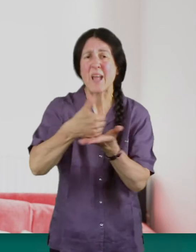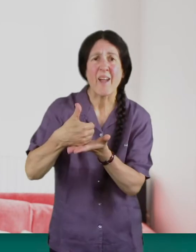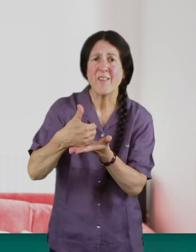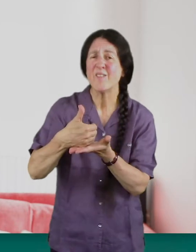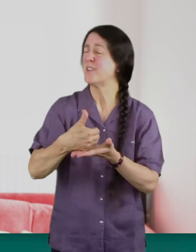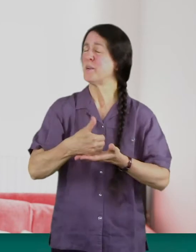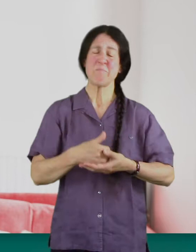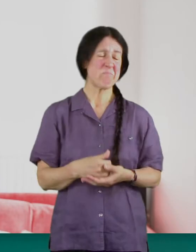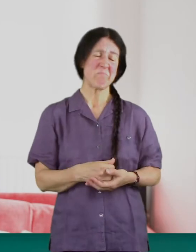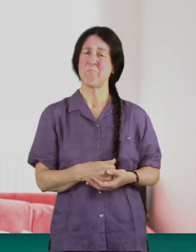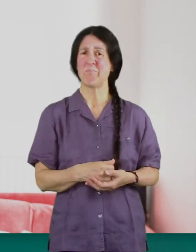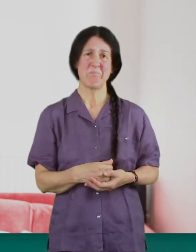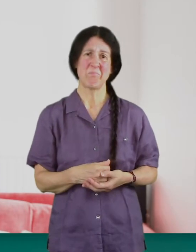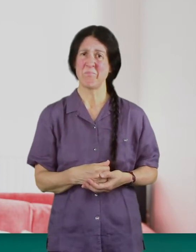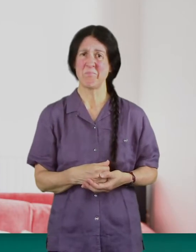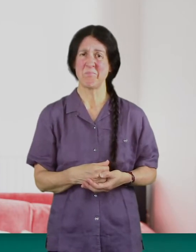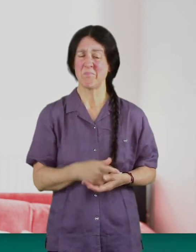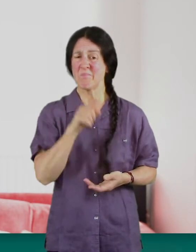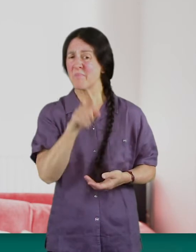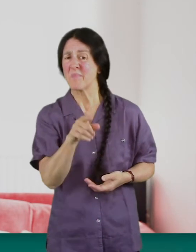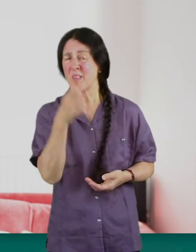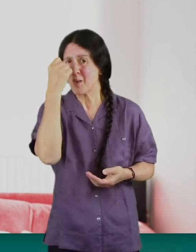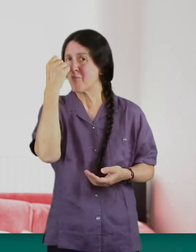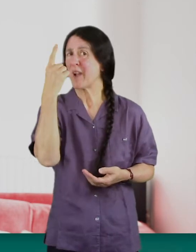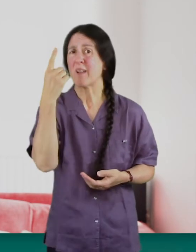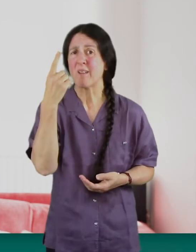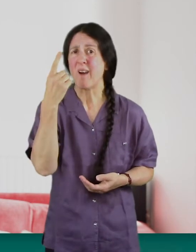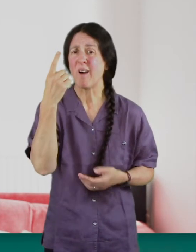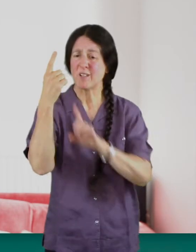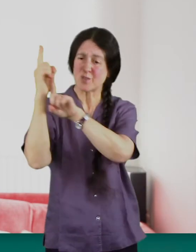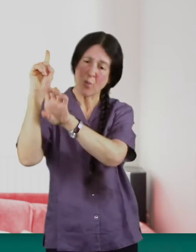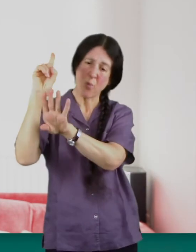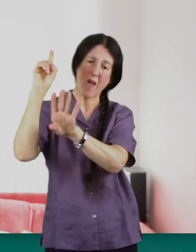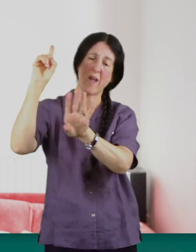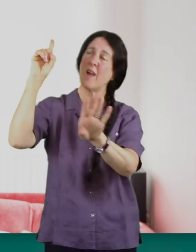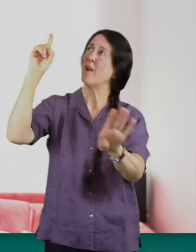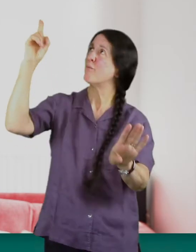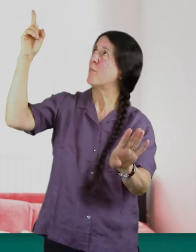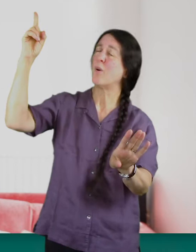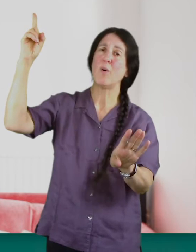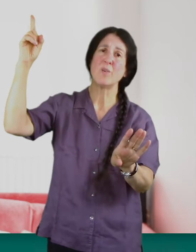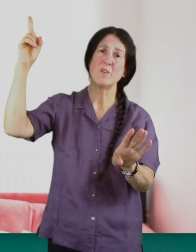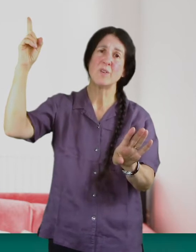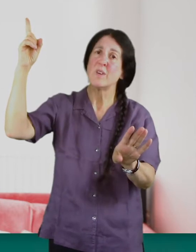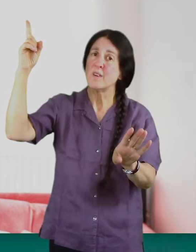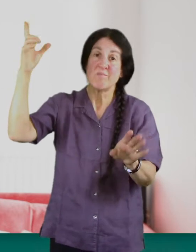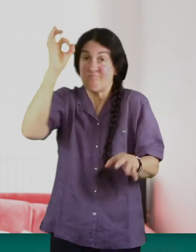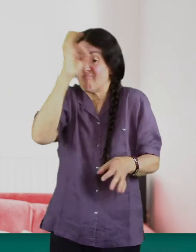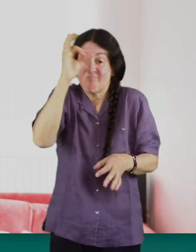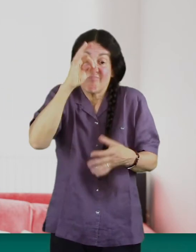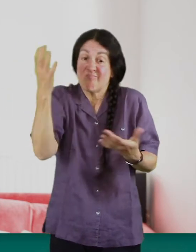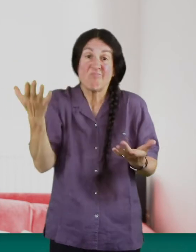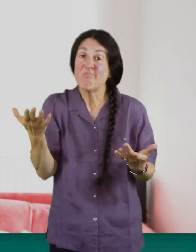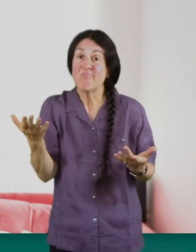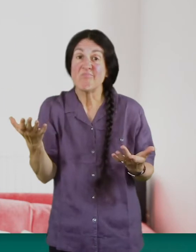sense whatsoever that they recognise that they may have gone wrong away from God. They might be doing their own thing. There's